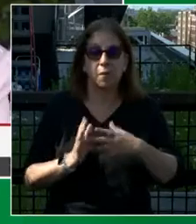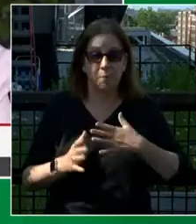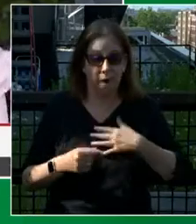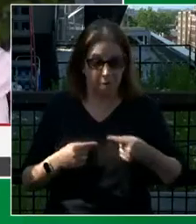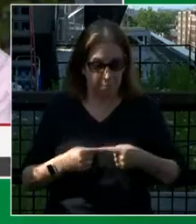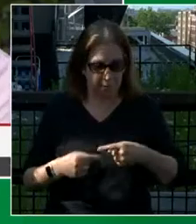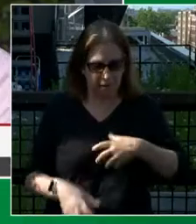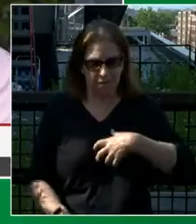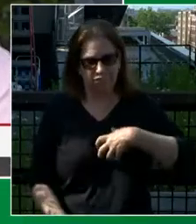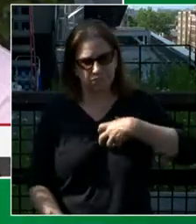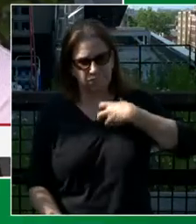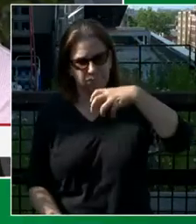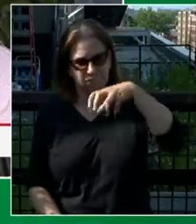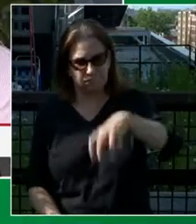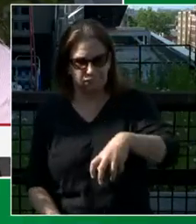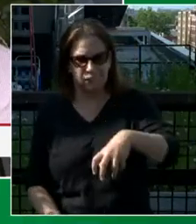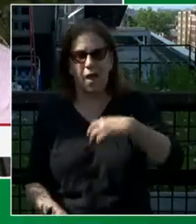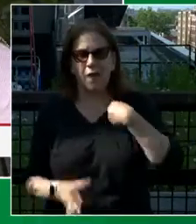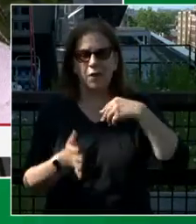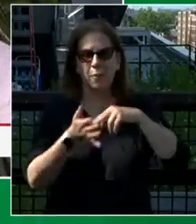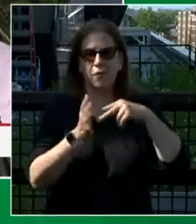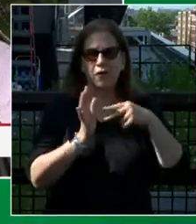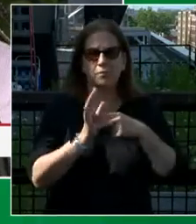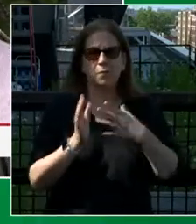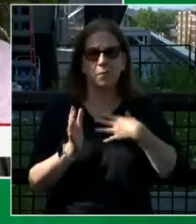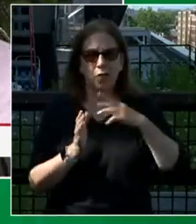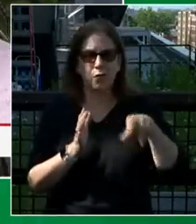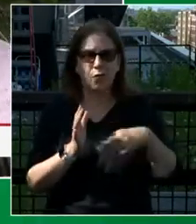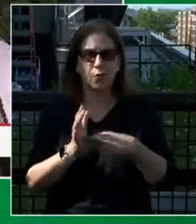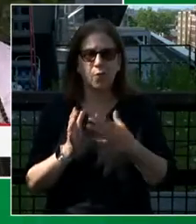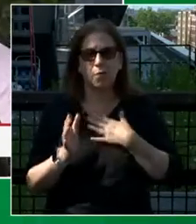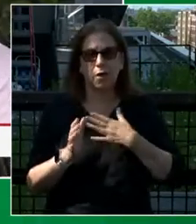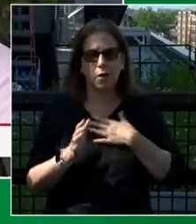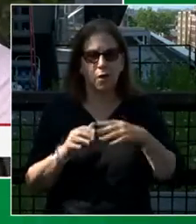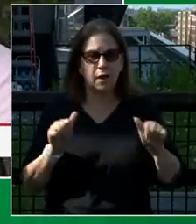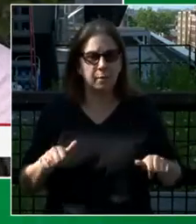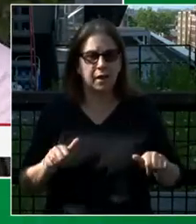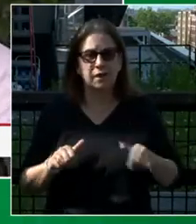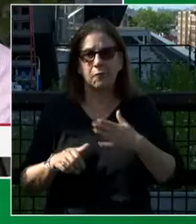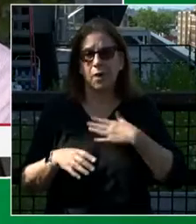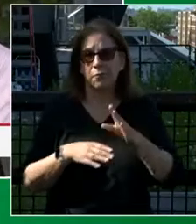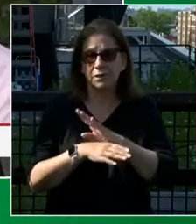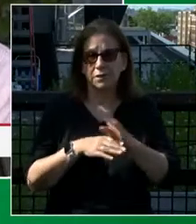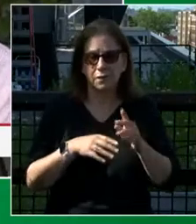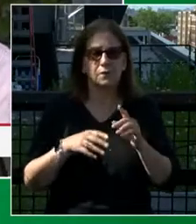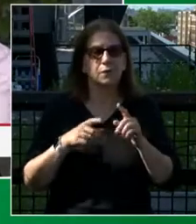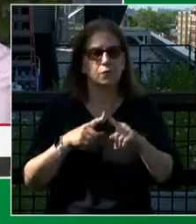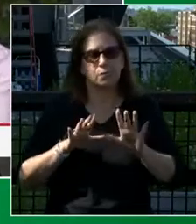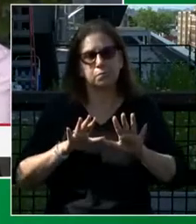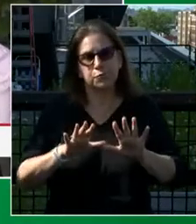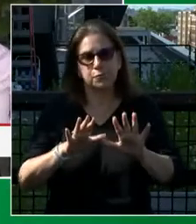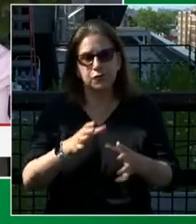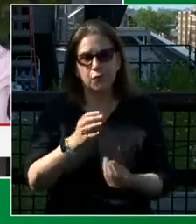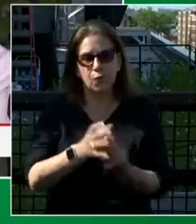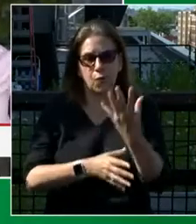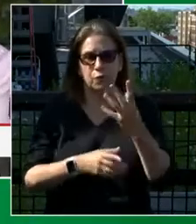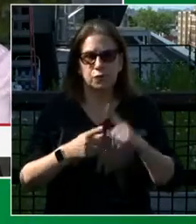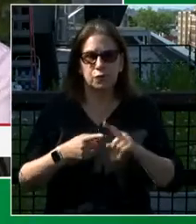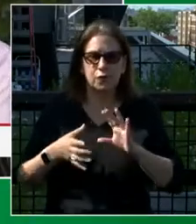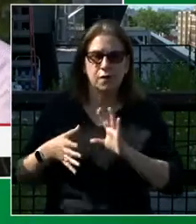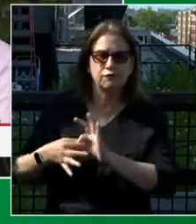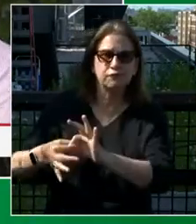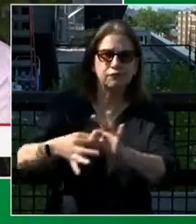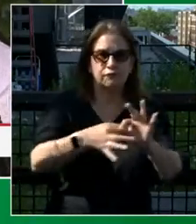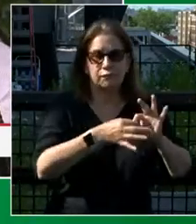what we needed to do to grow the business and to return to work. But when we look out here and we